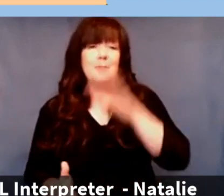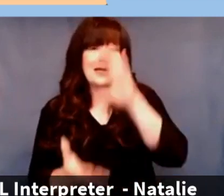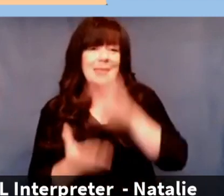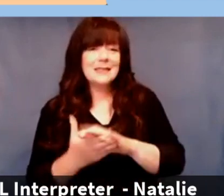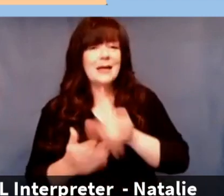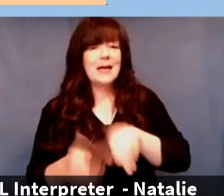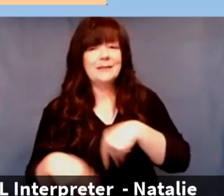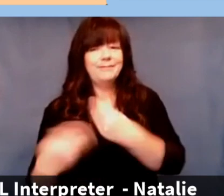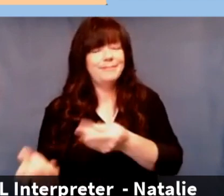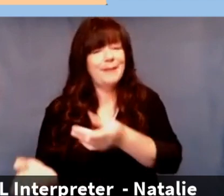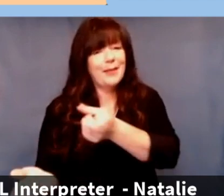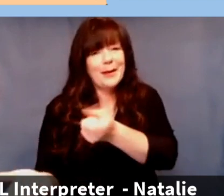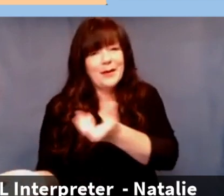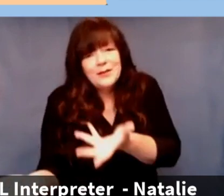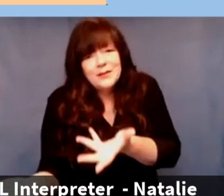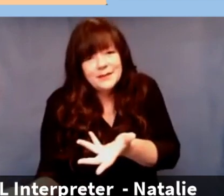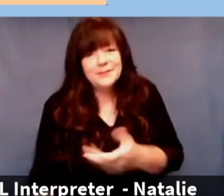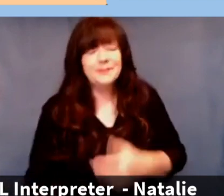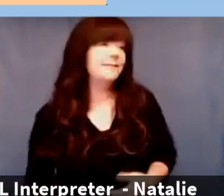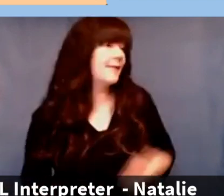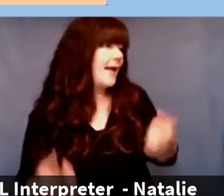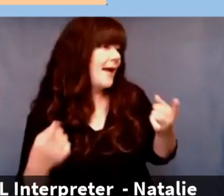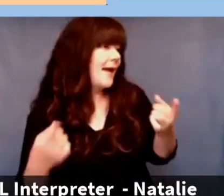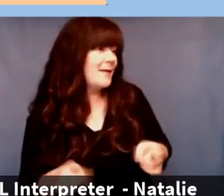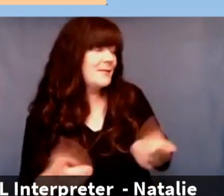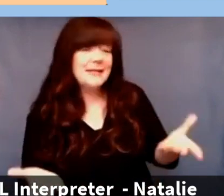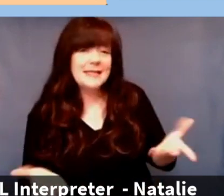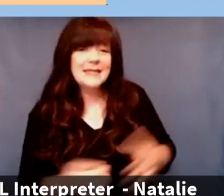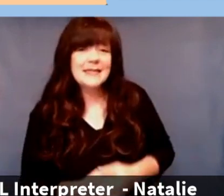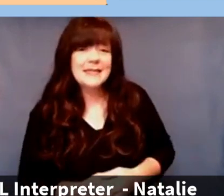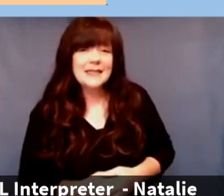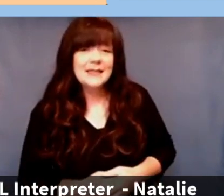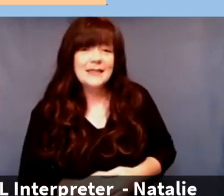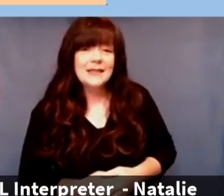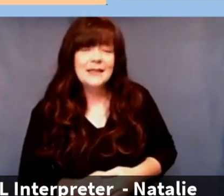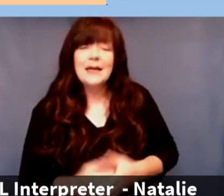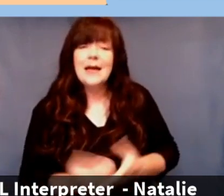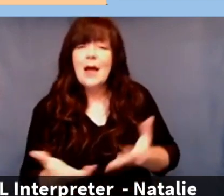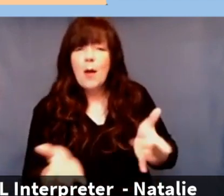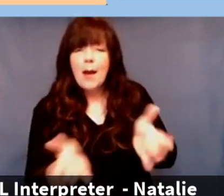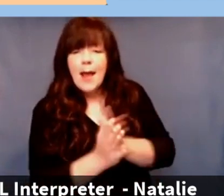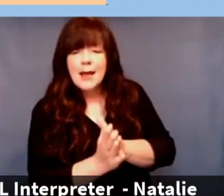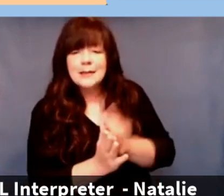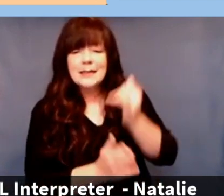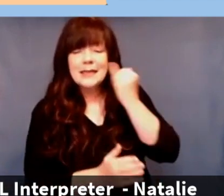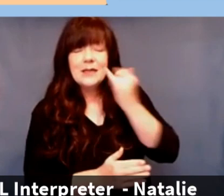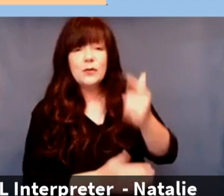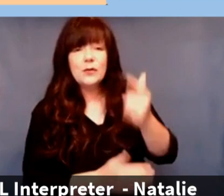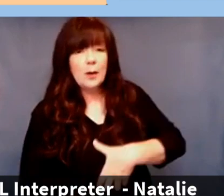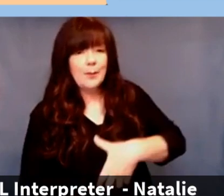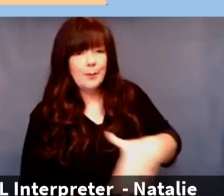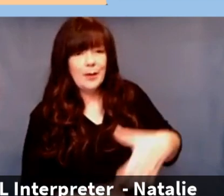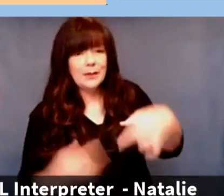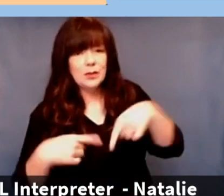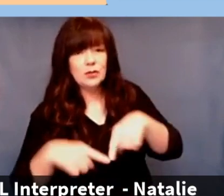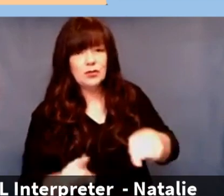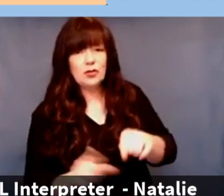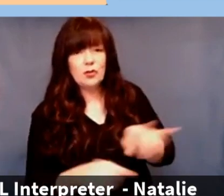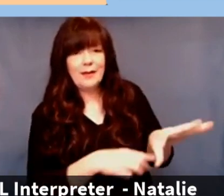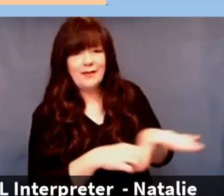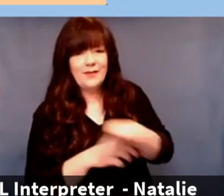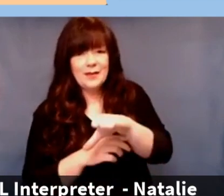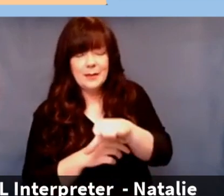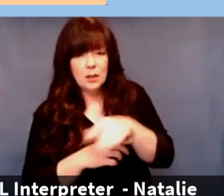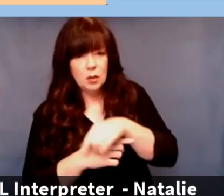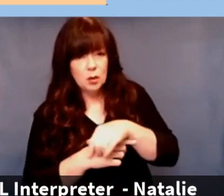milk. It happens. What are you doing? I was gonna ask, if you were pregnant during the filming of that, were you